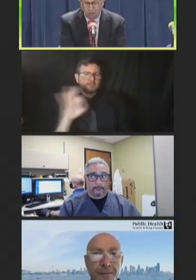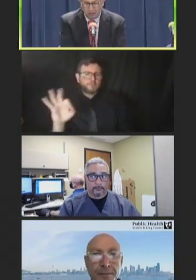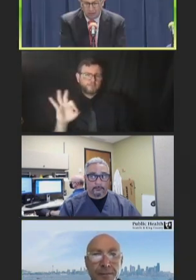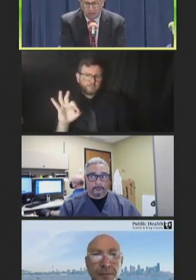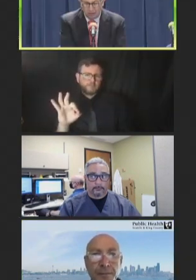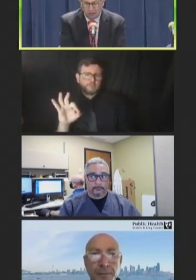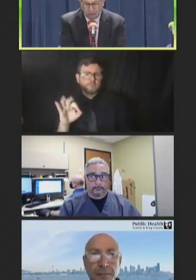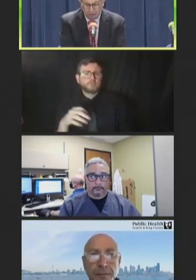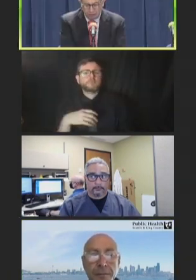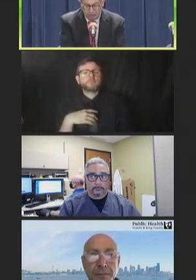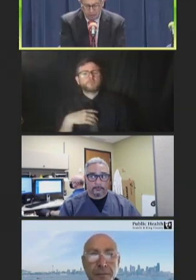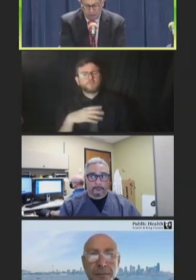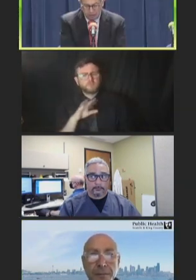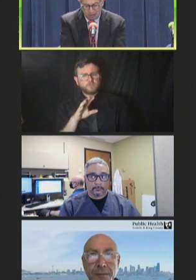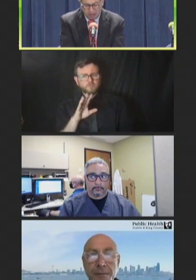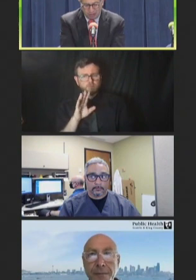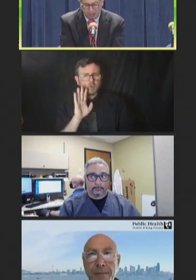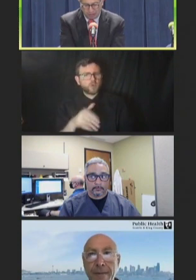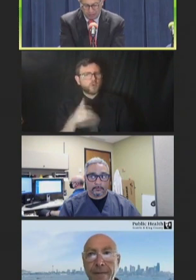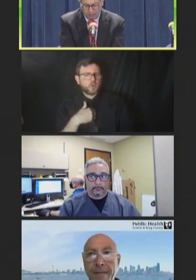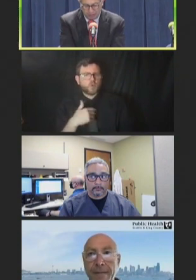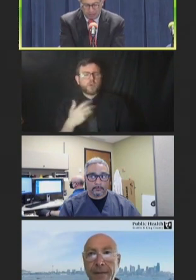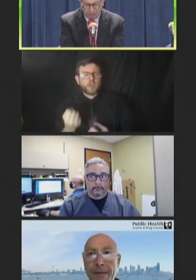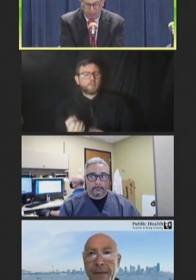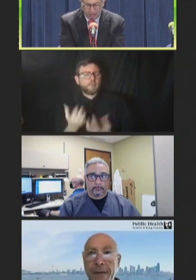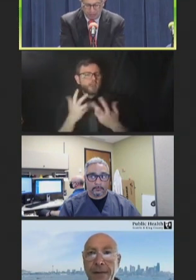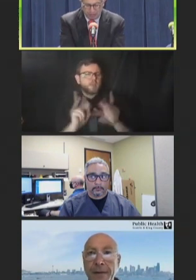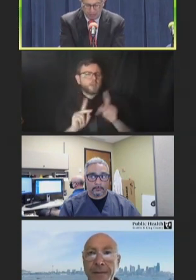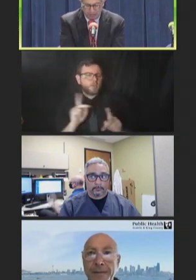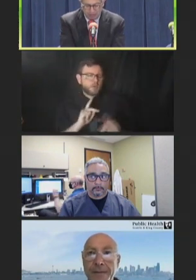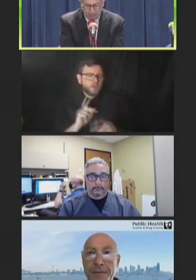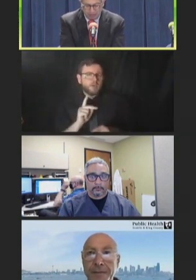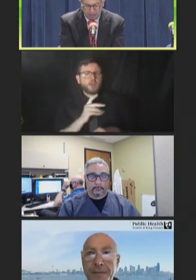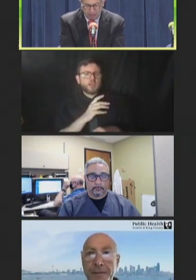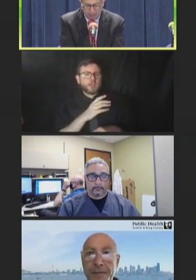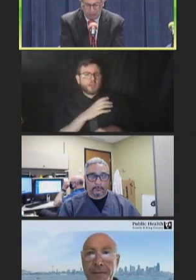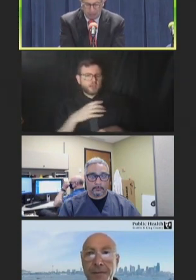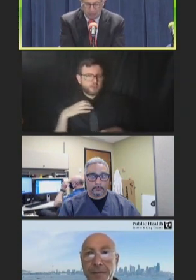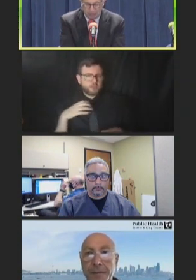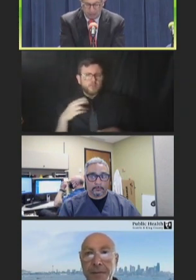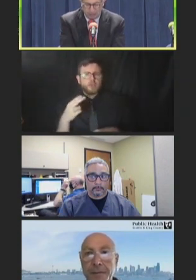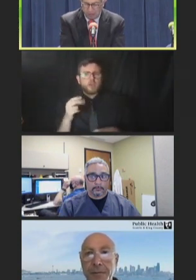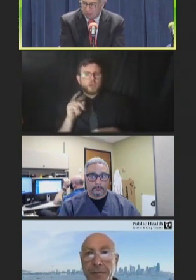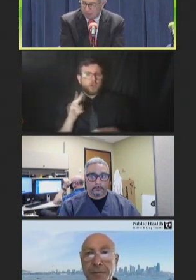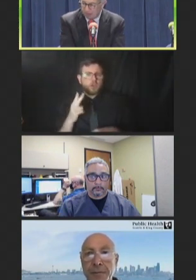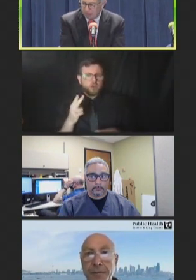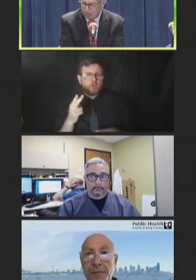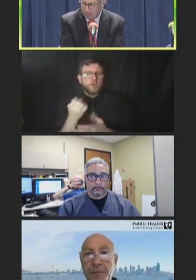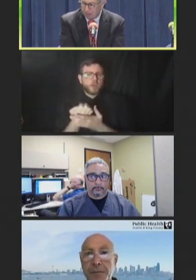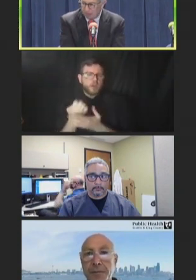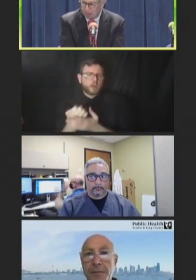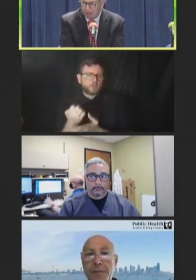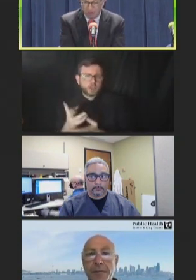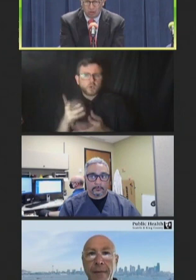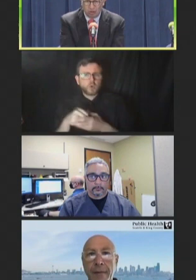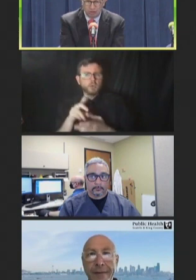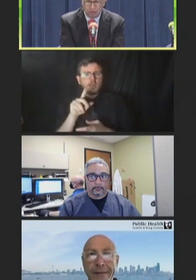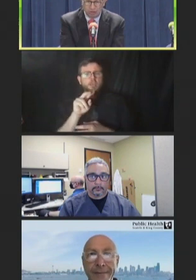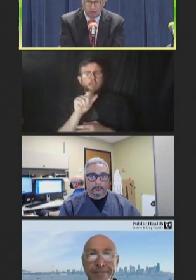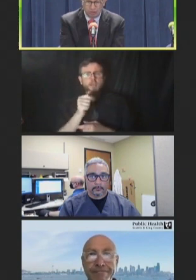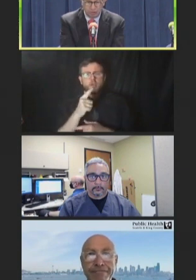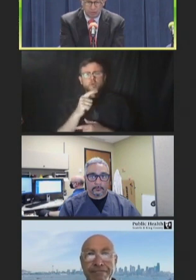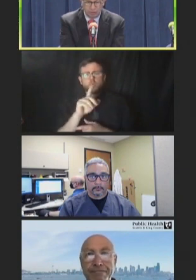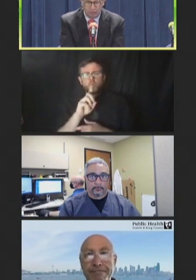We had there were in our committee several health economists, including Dana Goldman and several others, and we talked about the cost